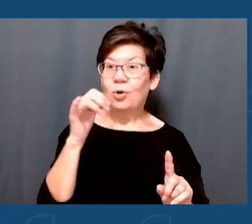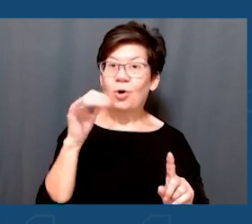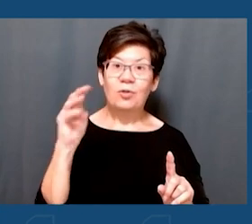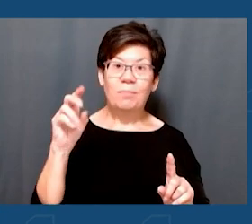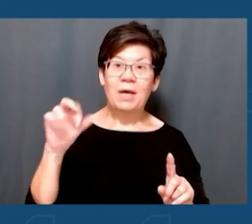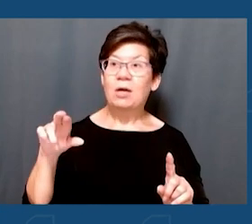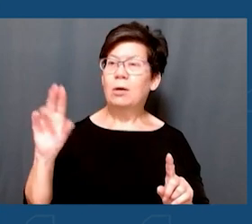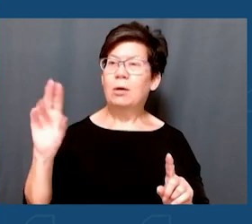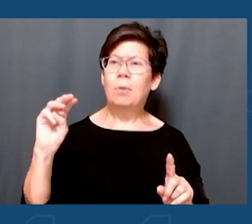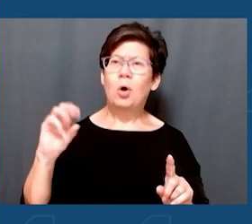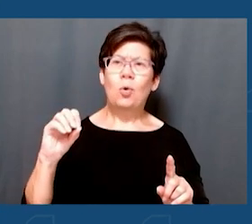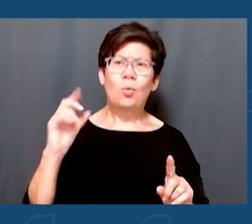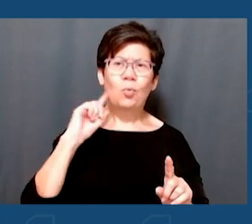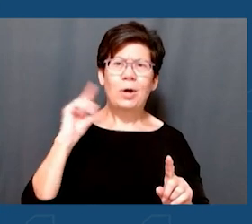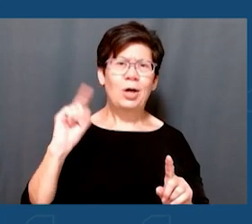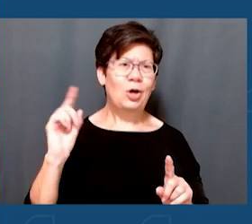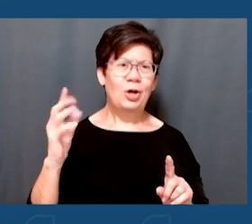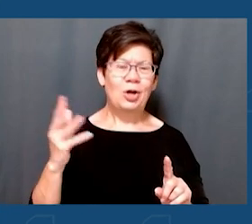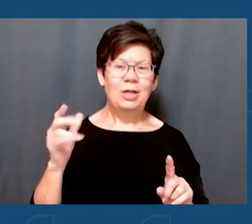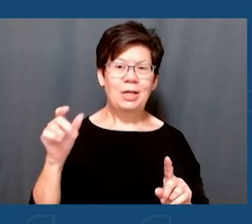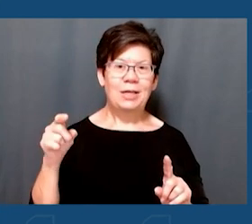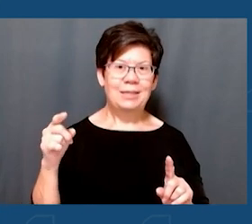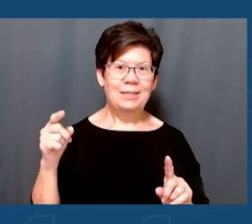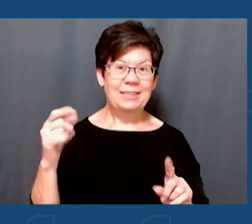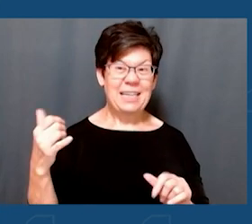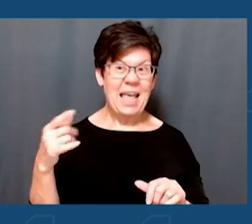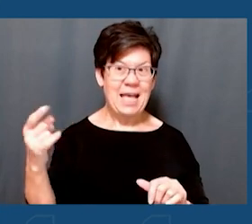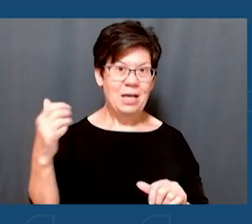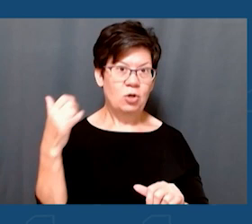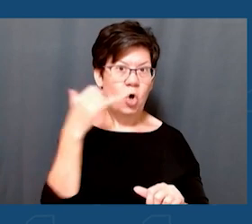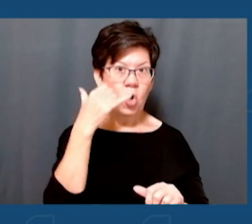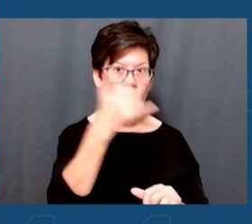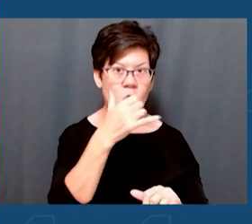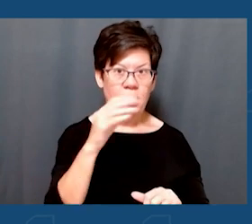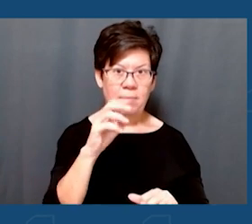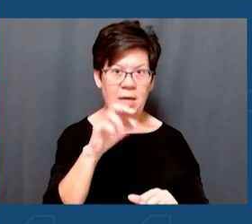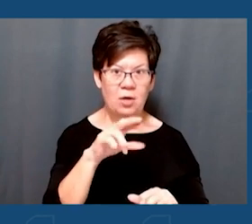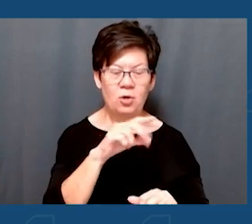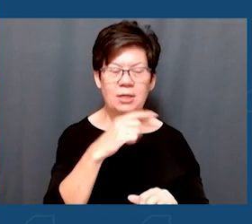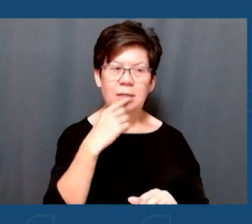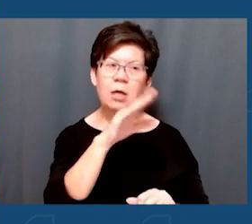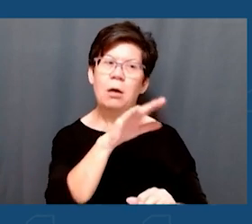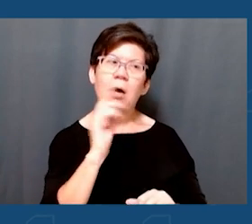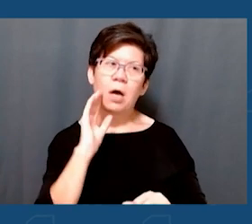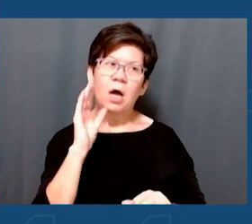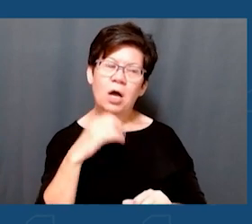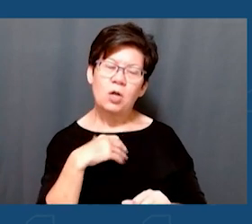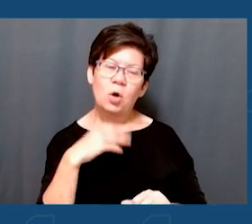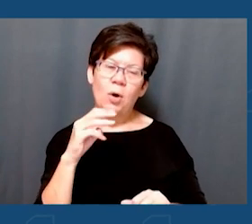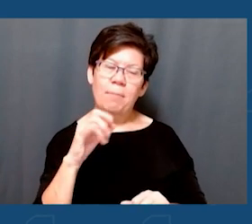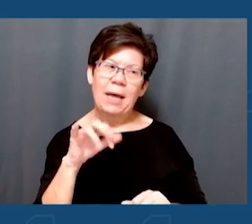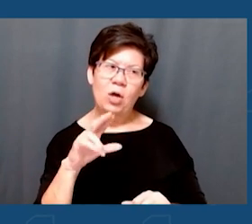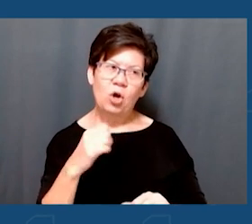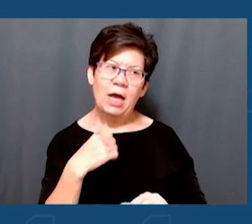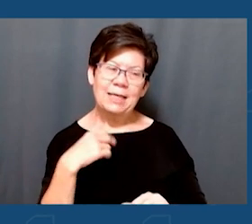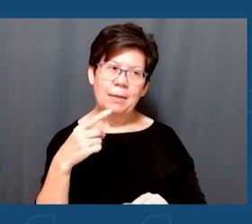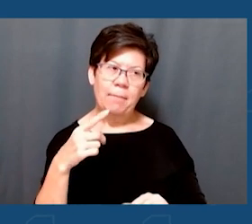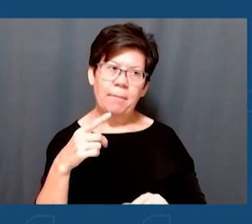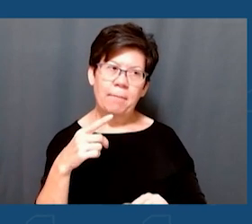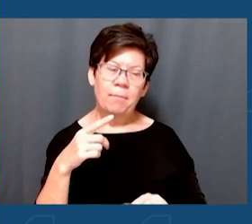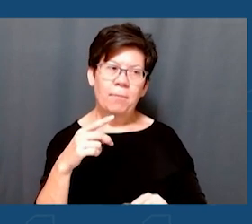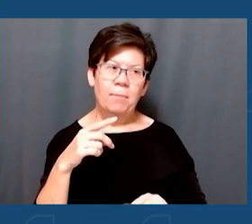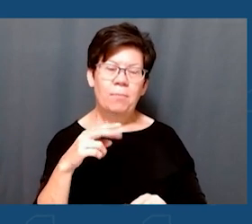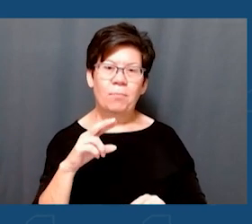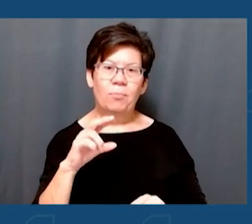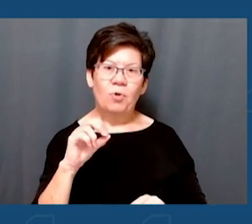is, and said, I know that the mayor has a proclamation, but I